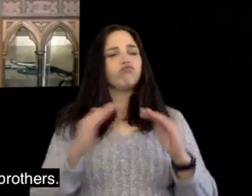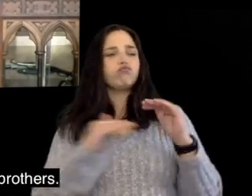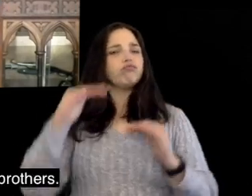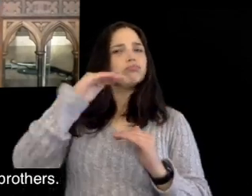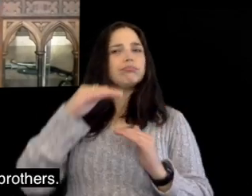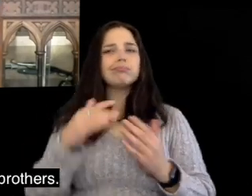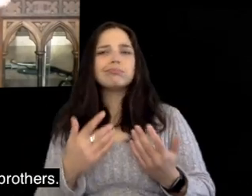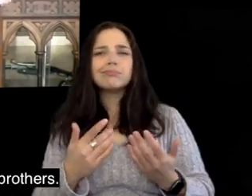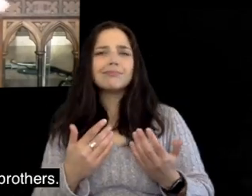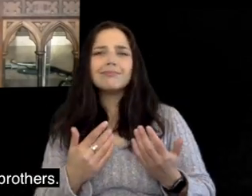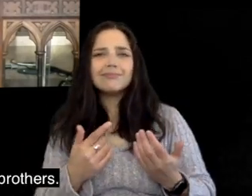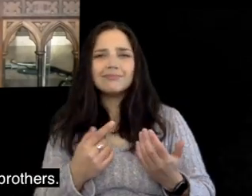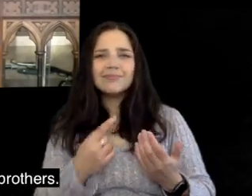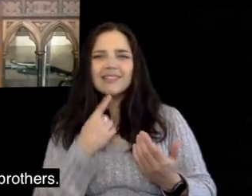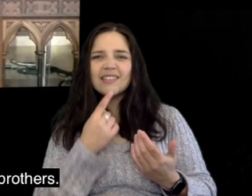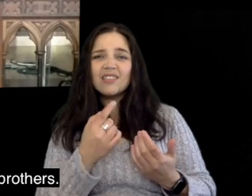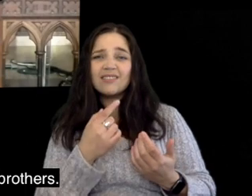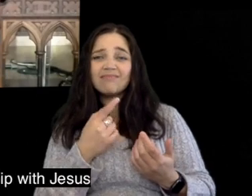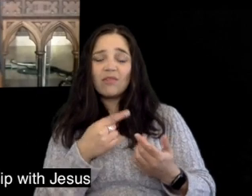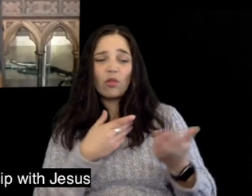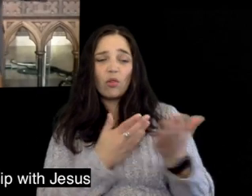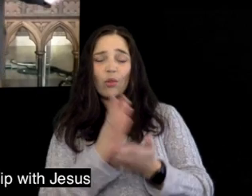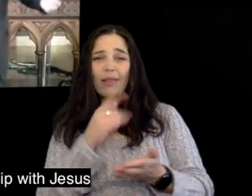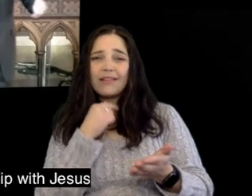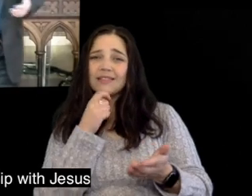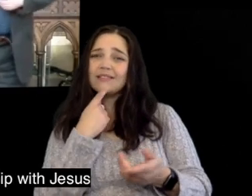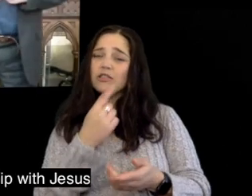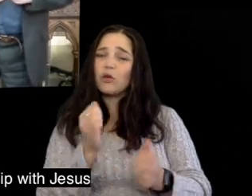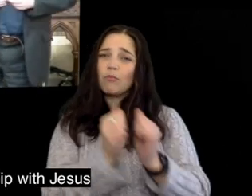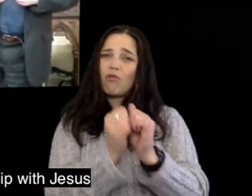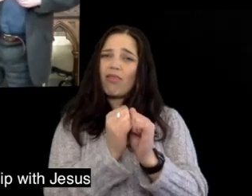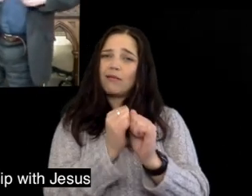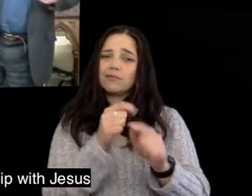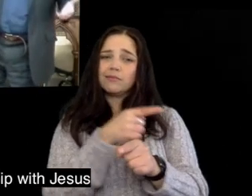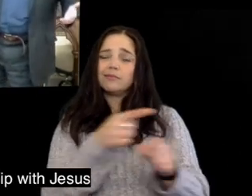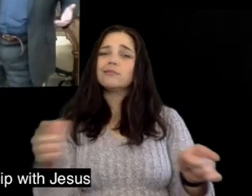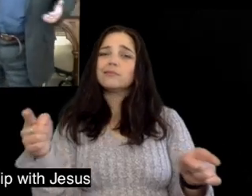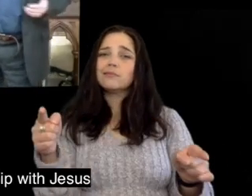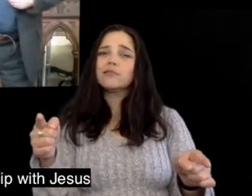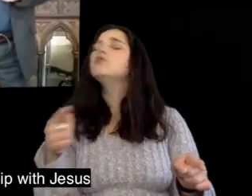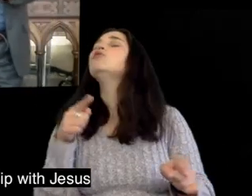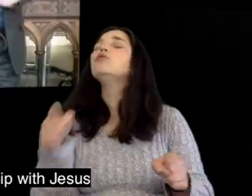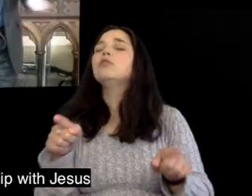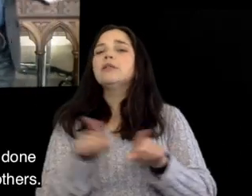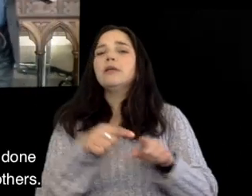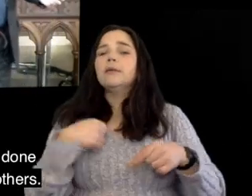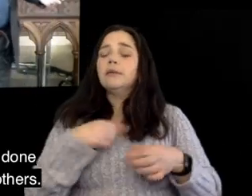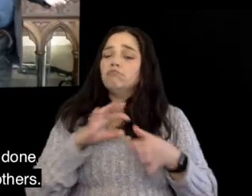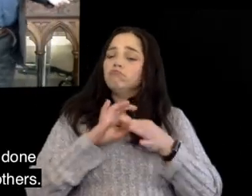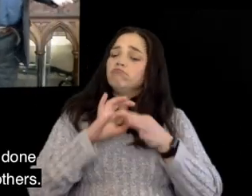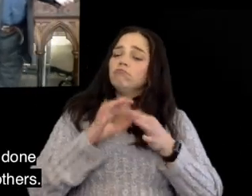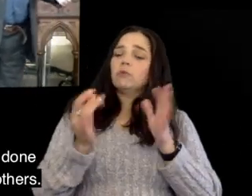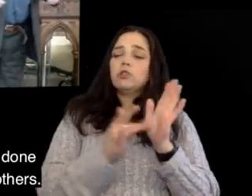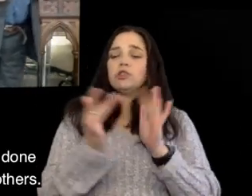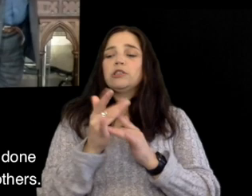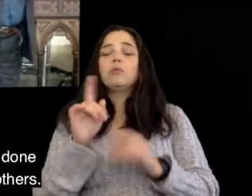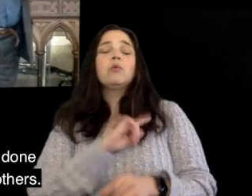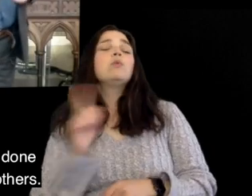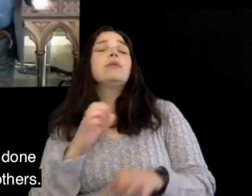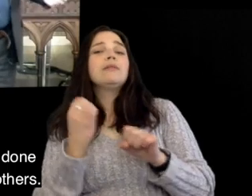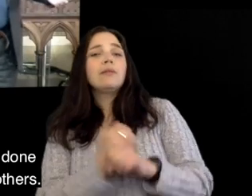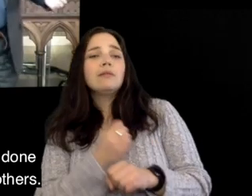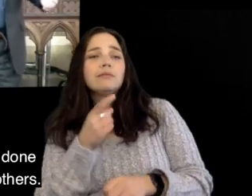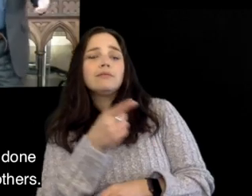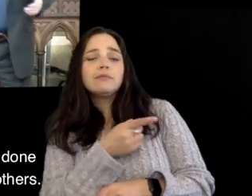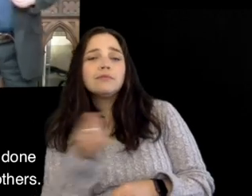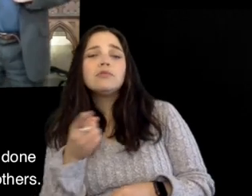fact, right through his letter, he simply calls them his brothers. You, like me, have a relationship with Jesus because of what he's